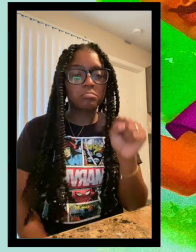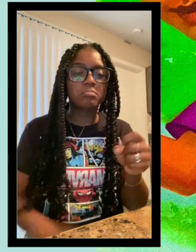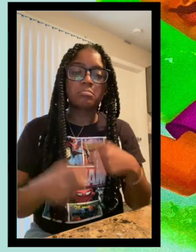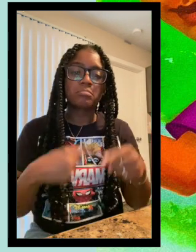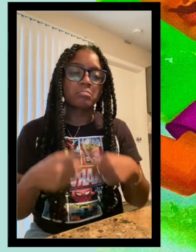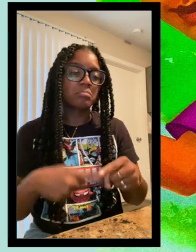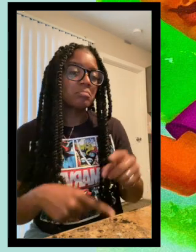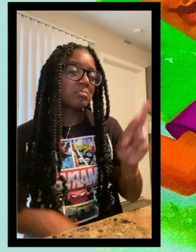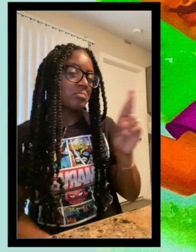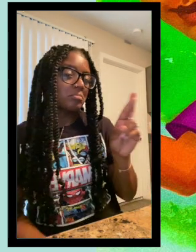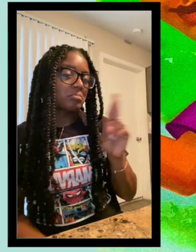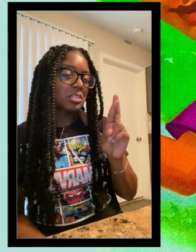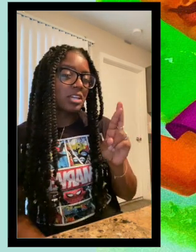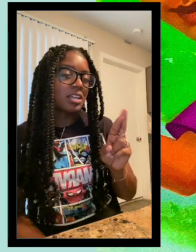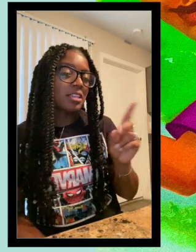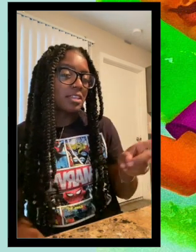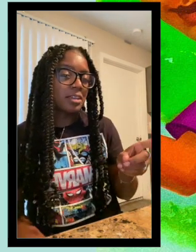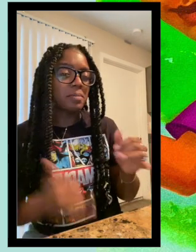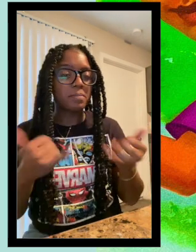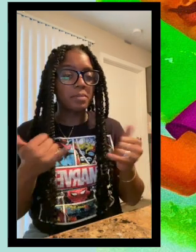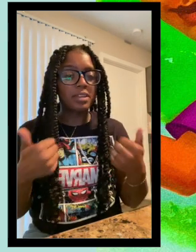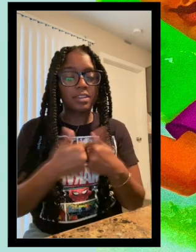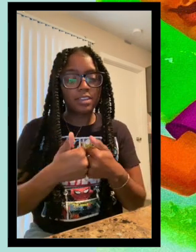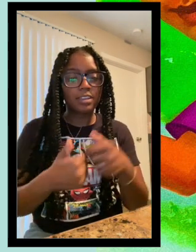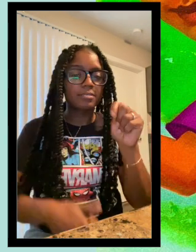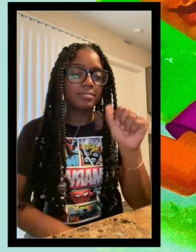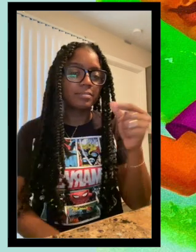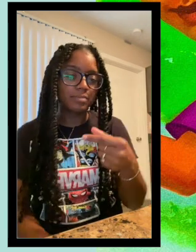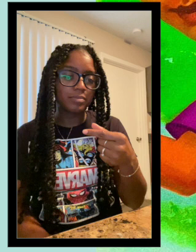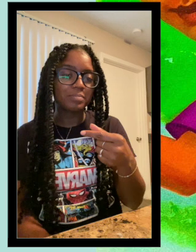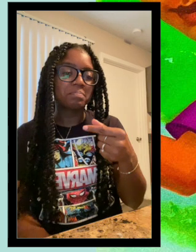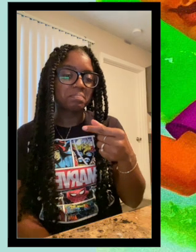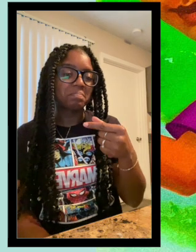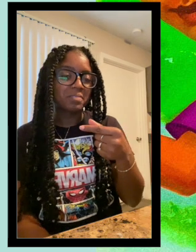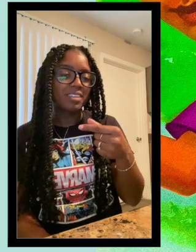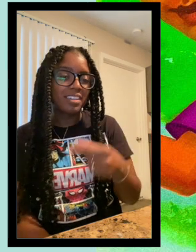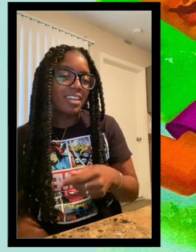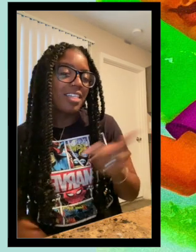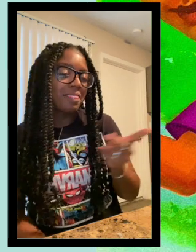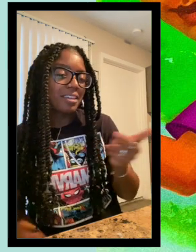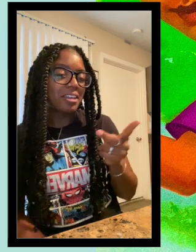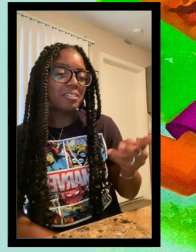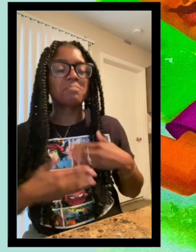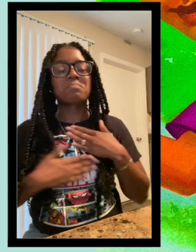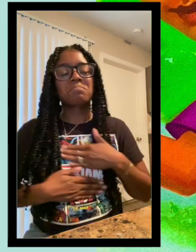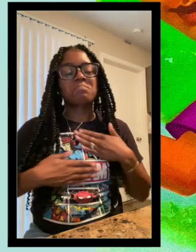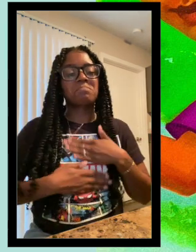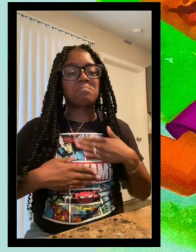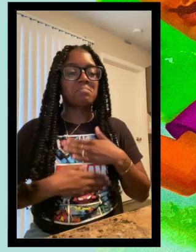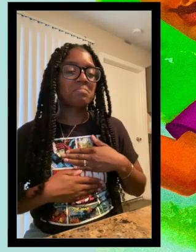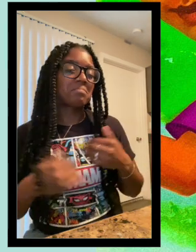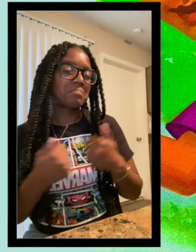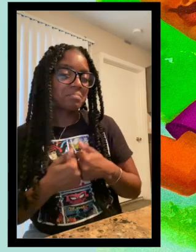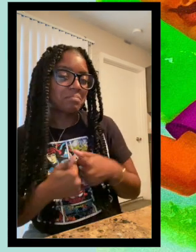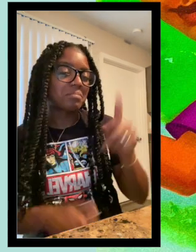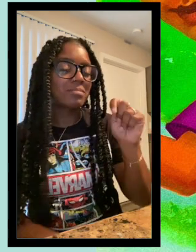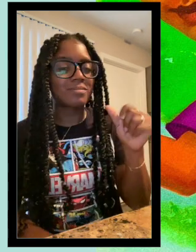if they already played this before. They enjoyed a successful game of